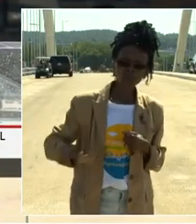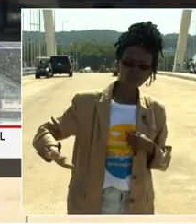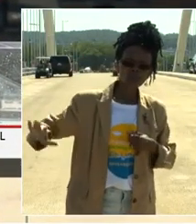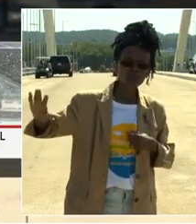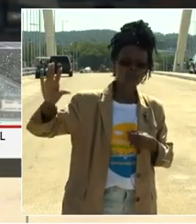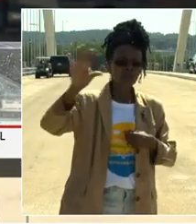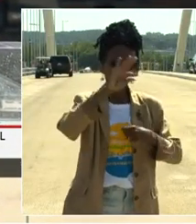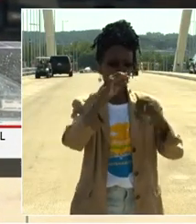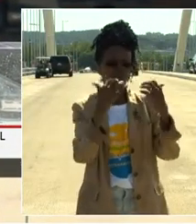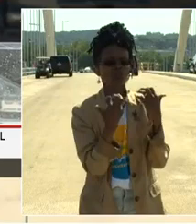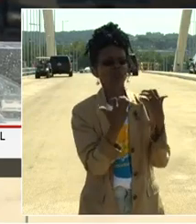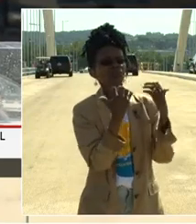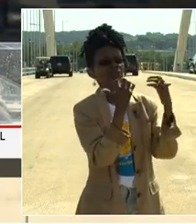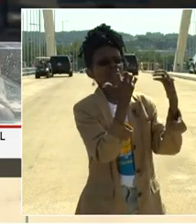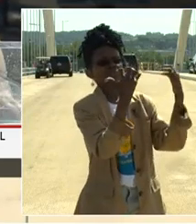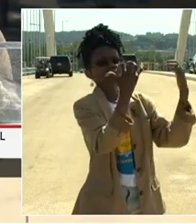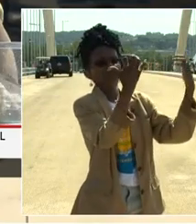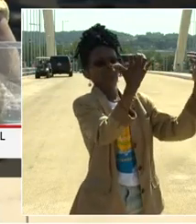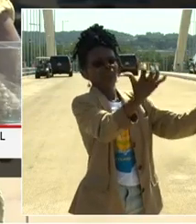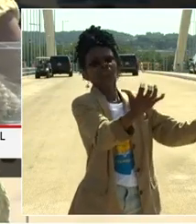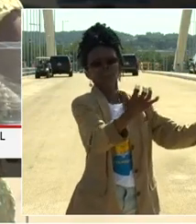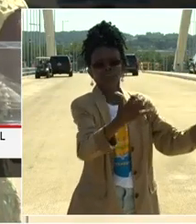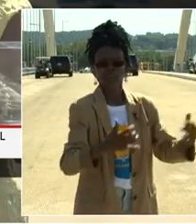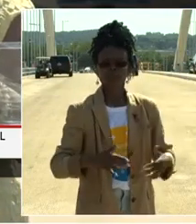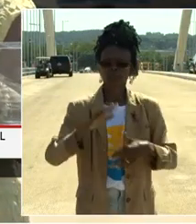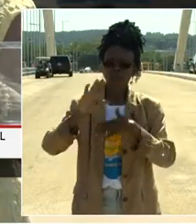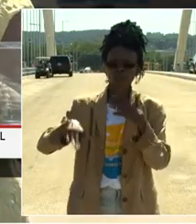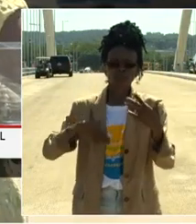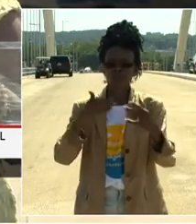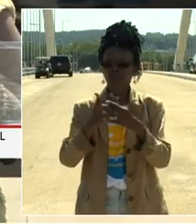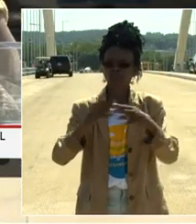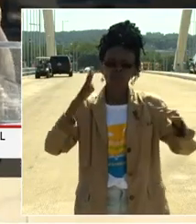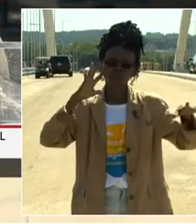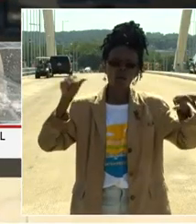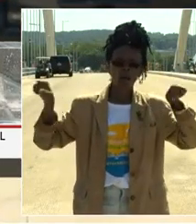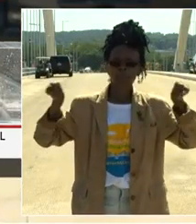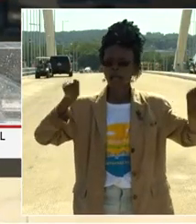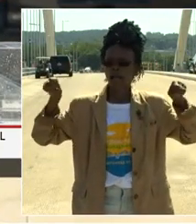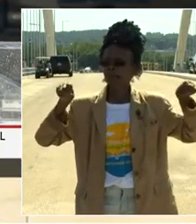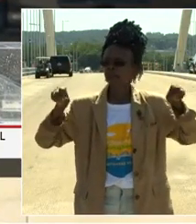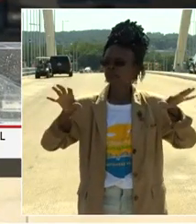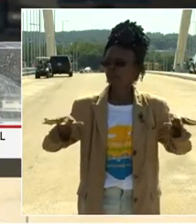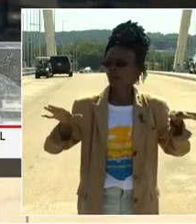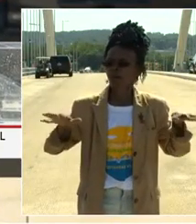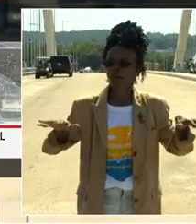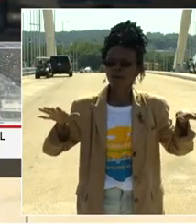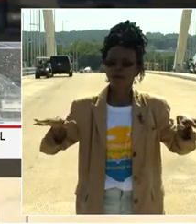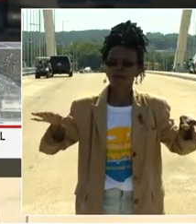listening skies. Let it resound loud as the